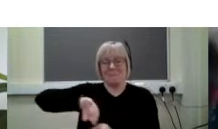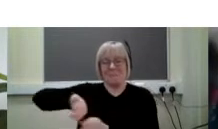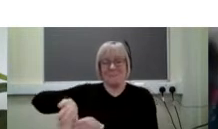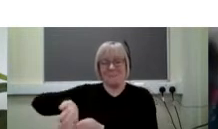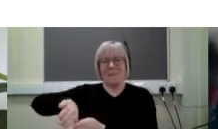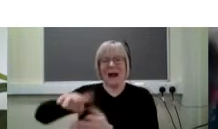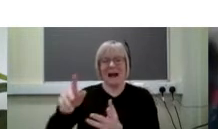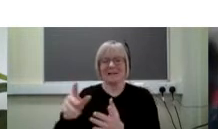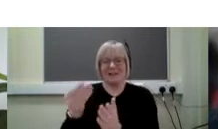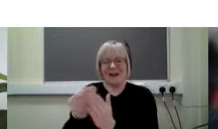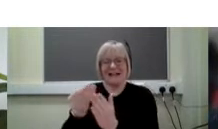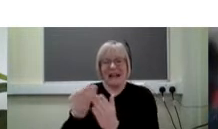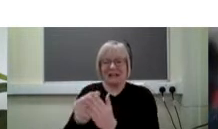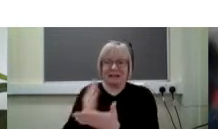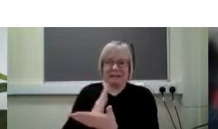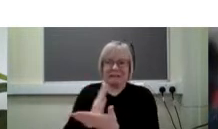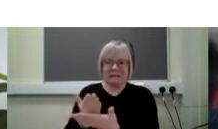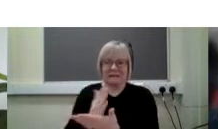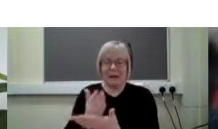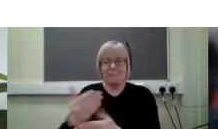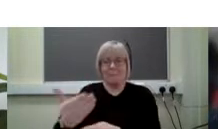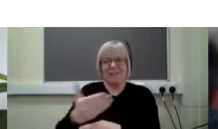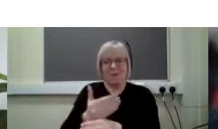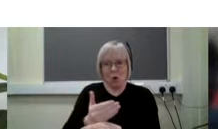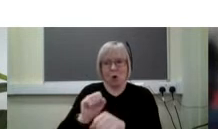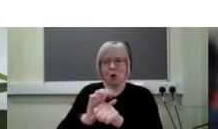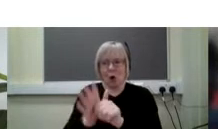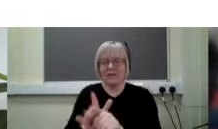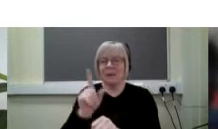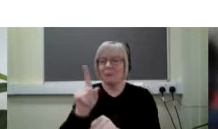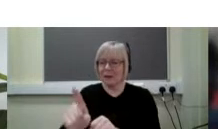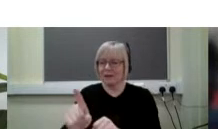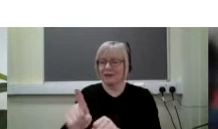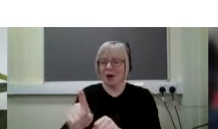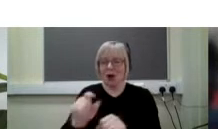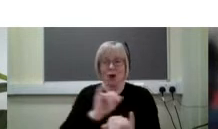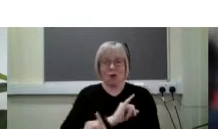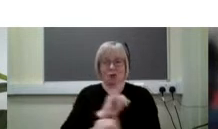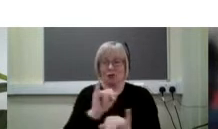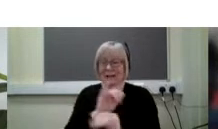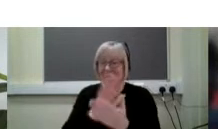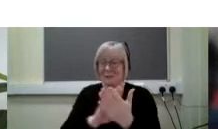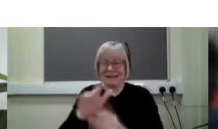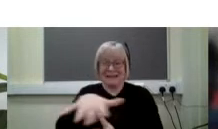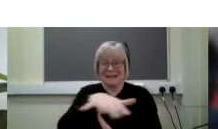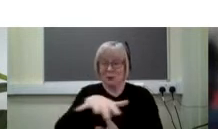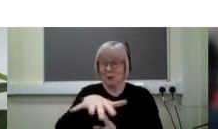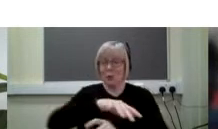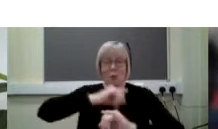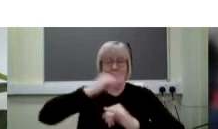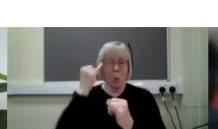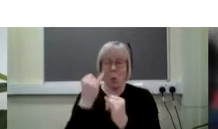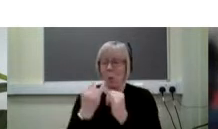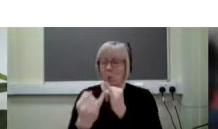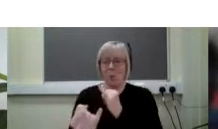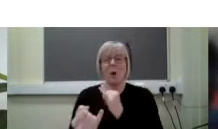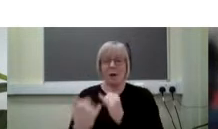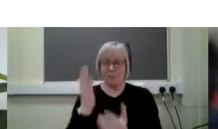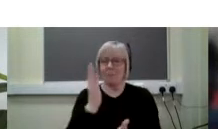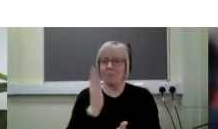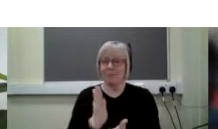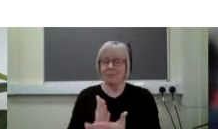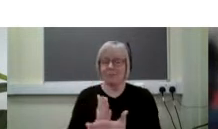insecure before COVID, but that the crisis had really made this situation worse. And the pandemic